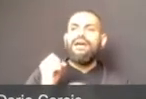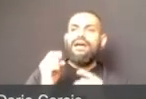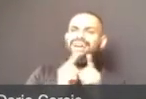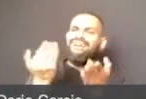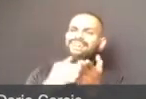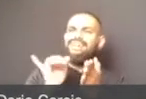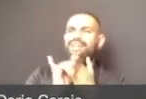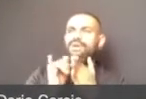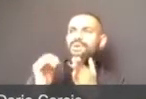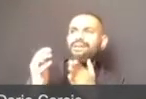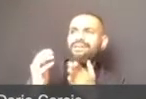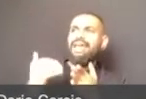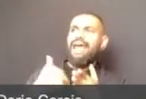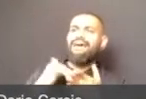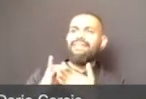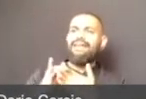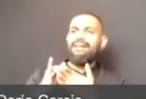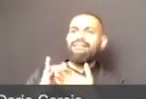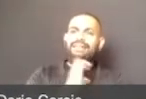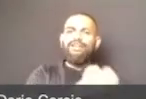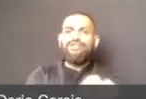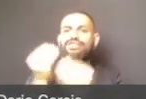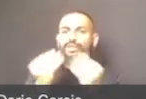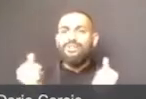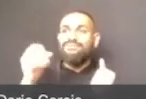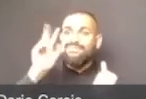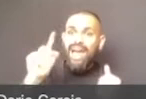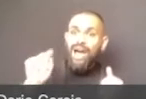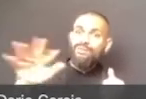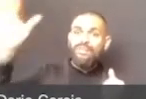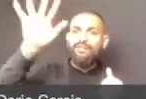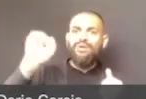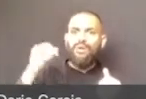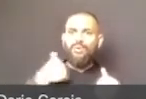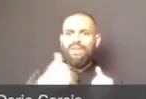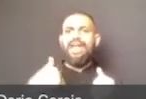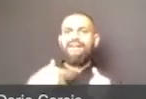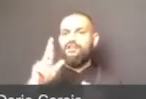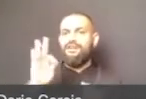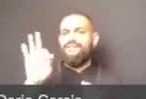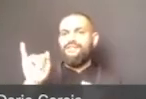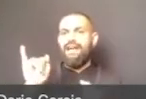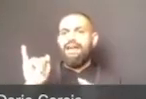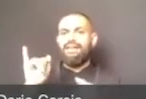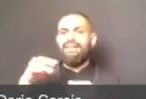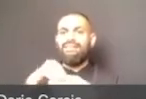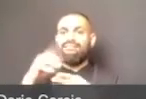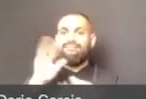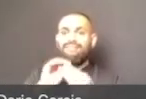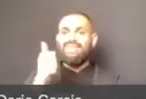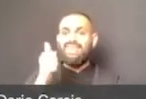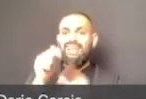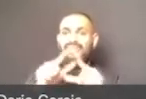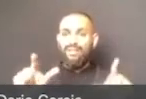compelling energy solutions out there. So we put out an RFI in 10 languages, including English. We put